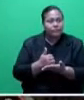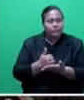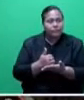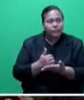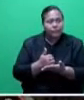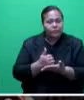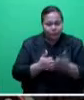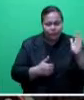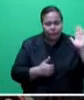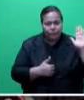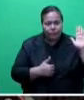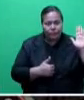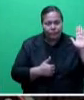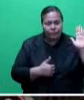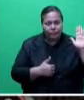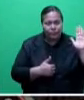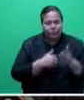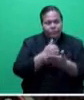Honourable Speaker, sir, I beg to second the motion.